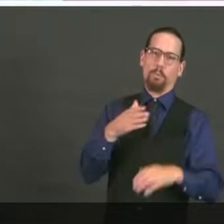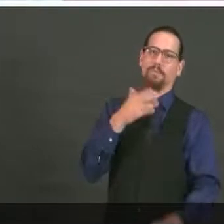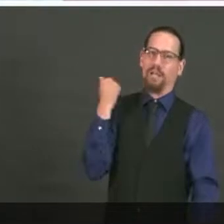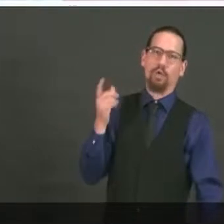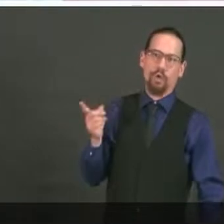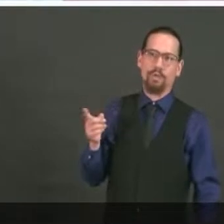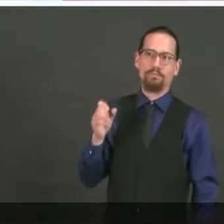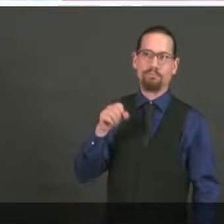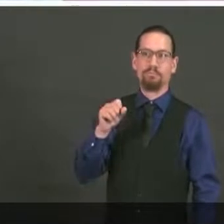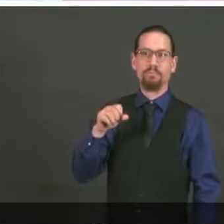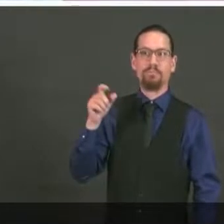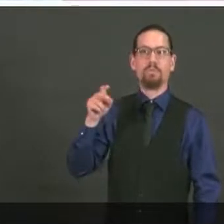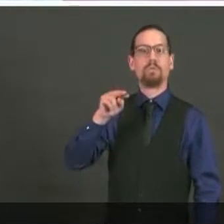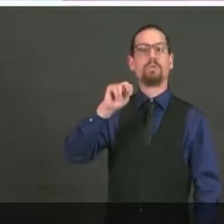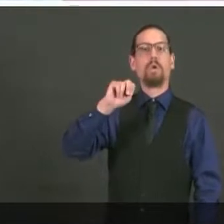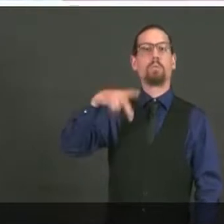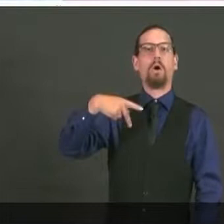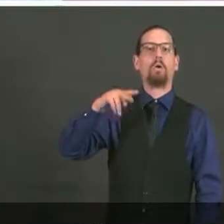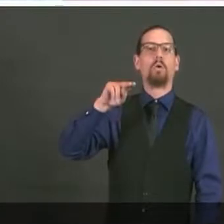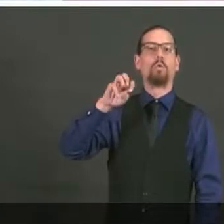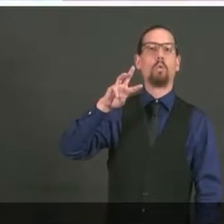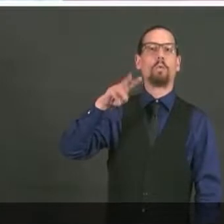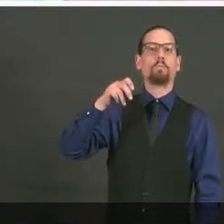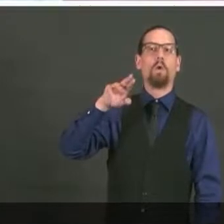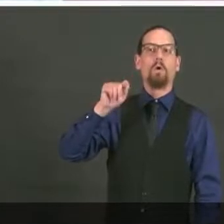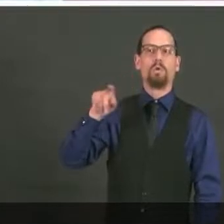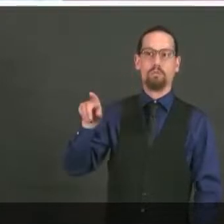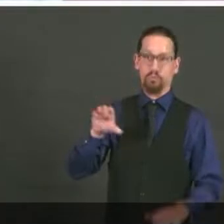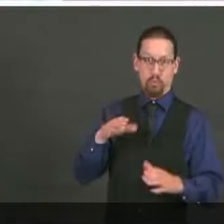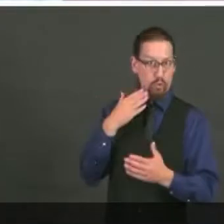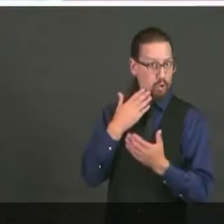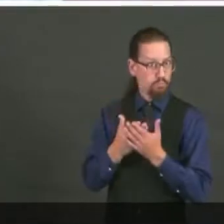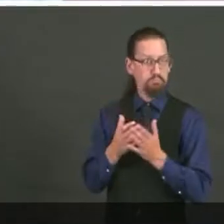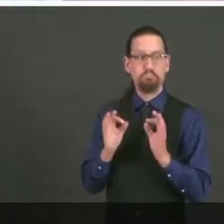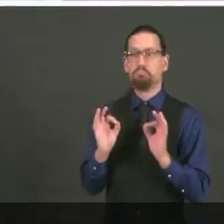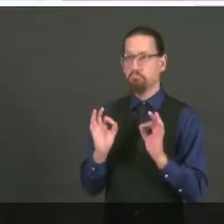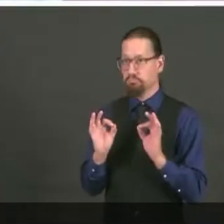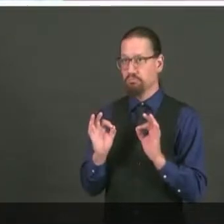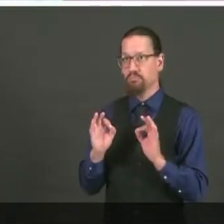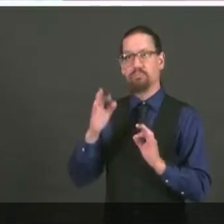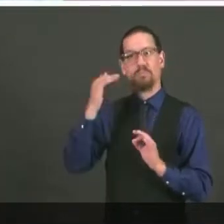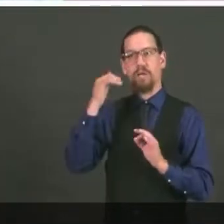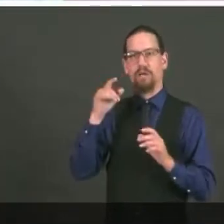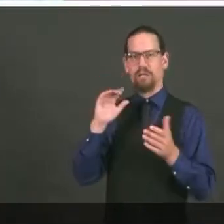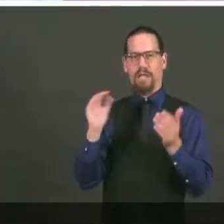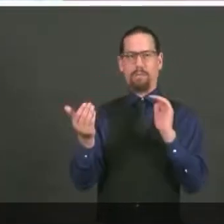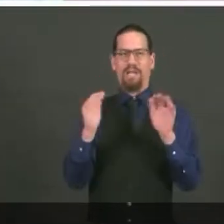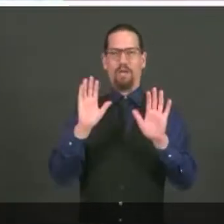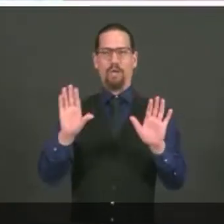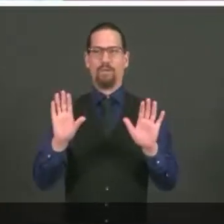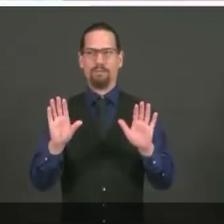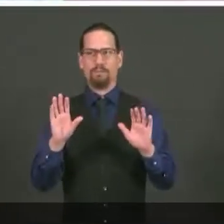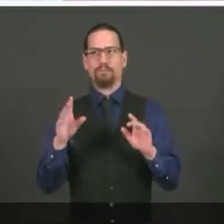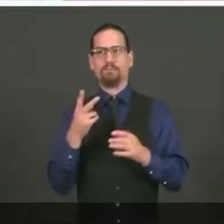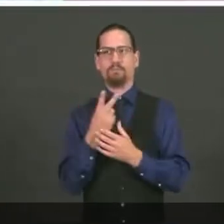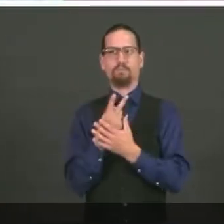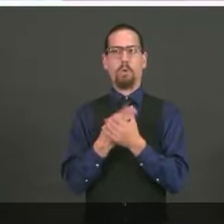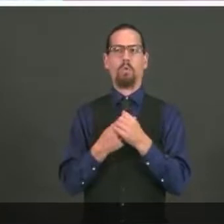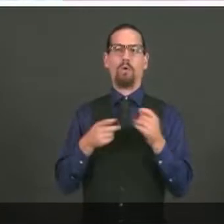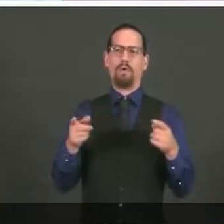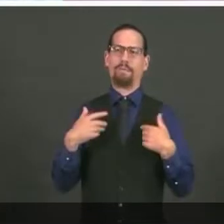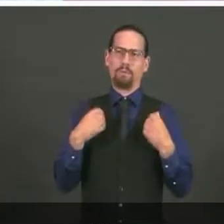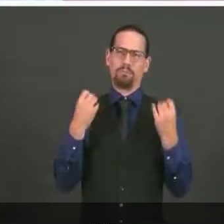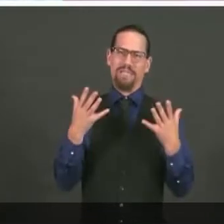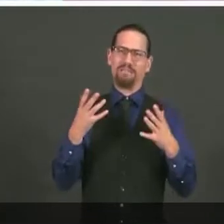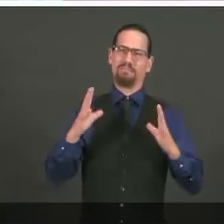Newport is doing well. Now, why am I saying Block Island and Newport? Because, you know, they have a lot, both have a lot of tourists, both